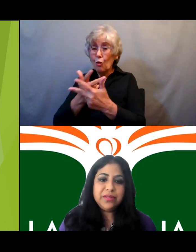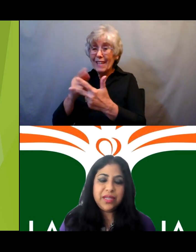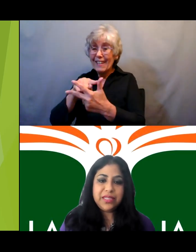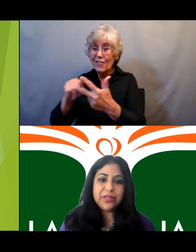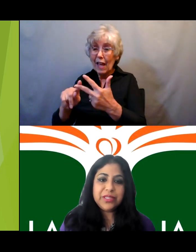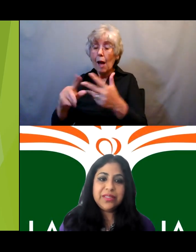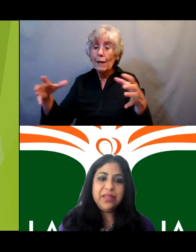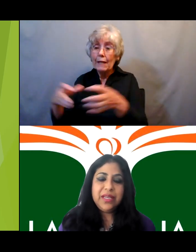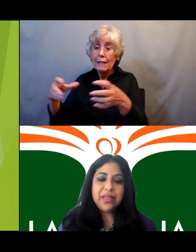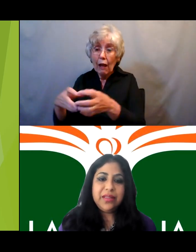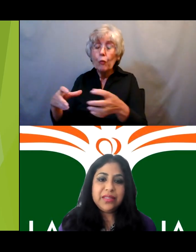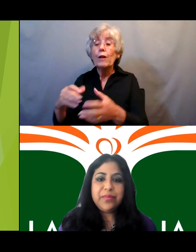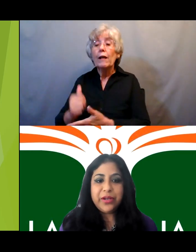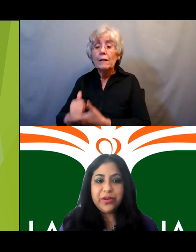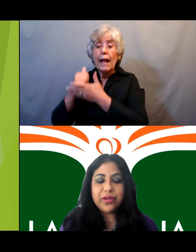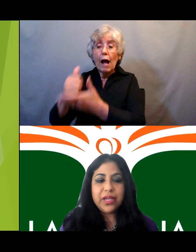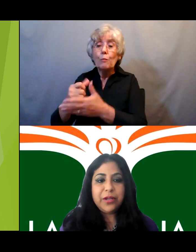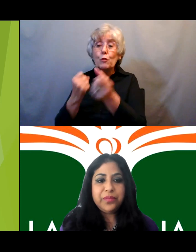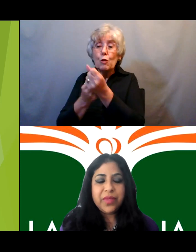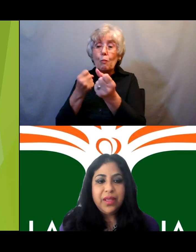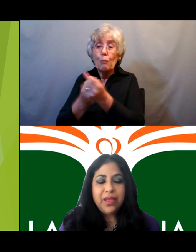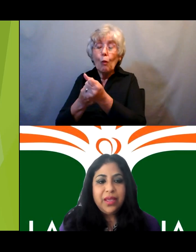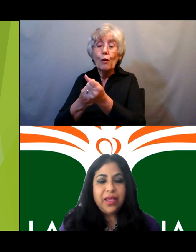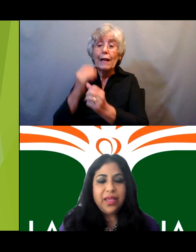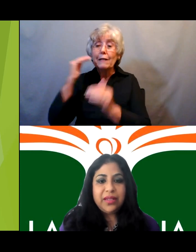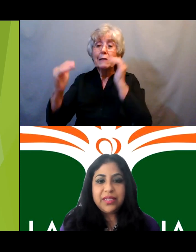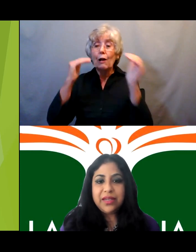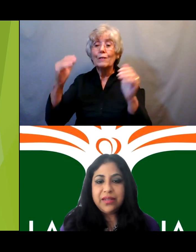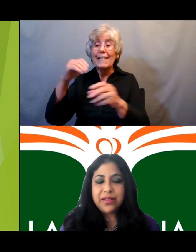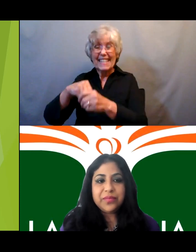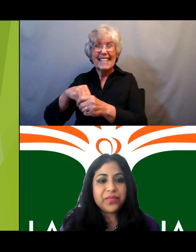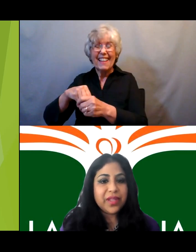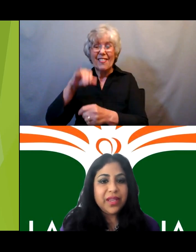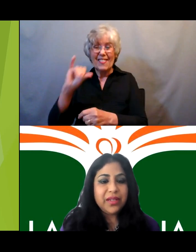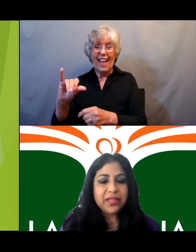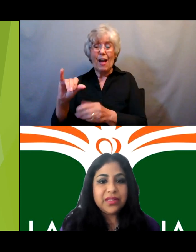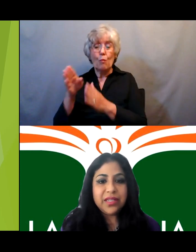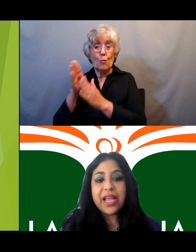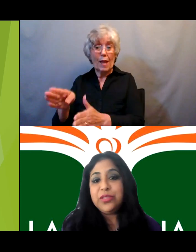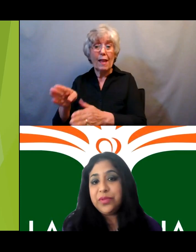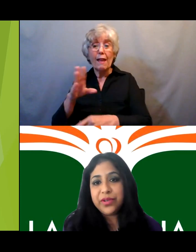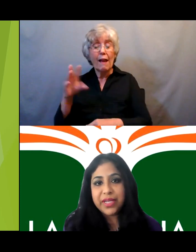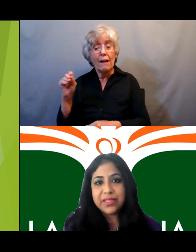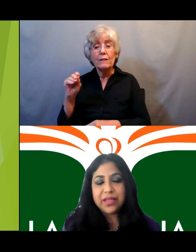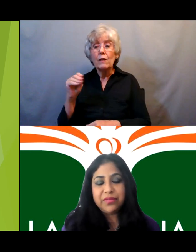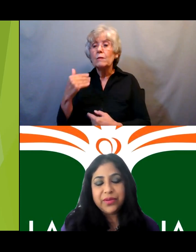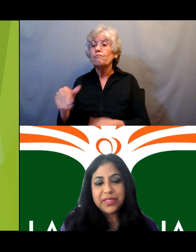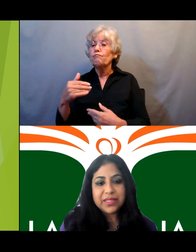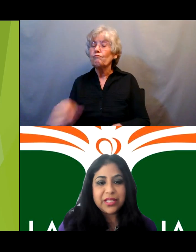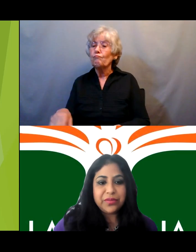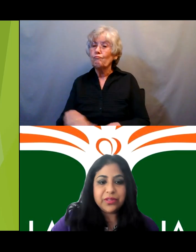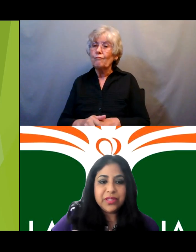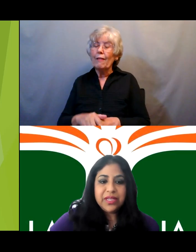support adults in this matter, and it has been